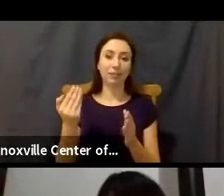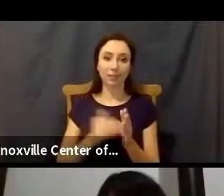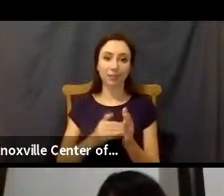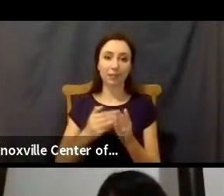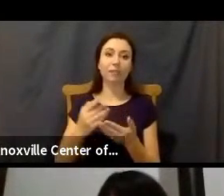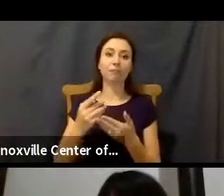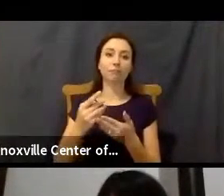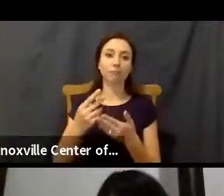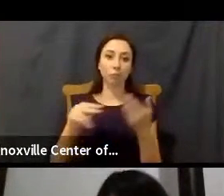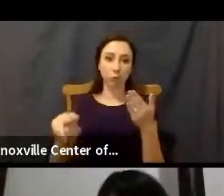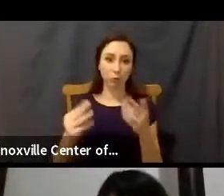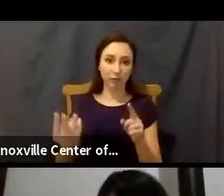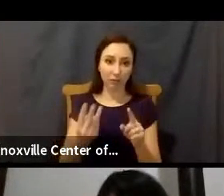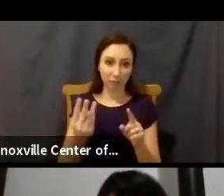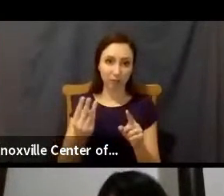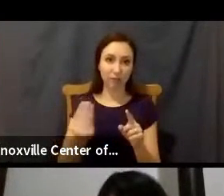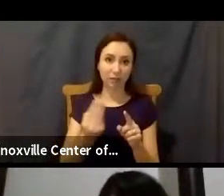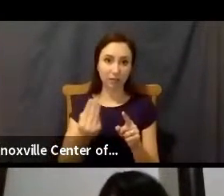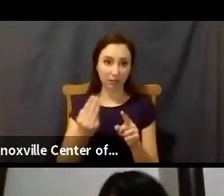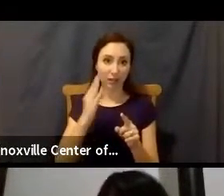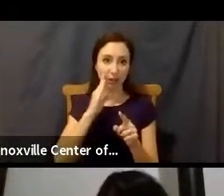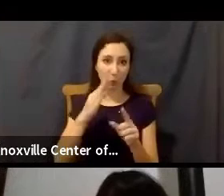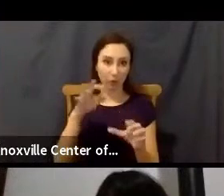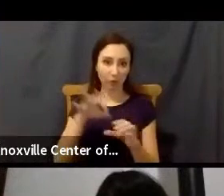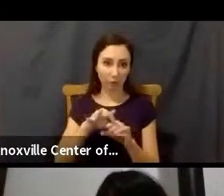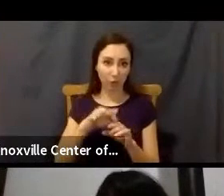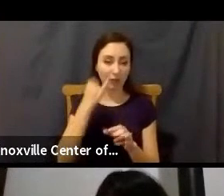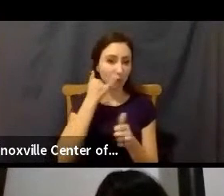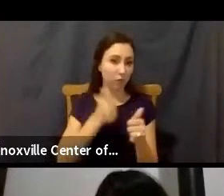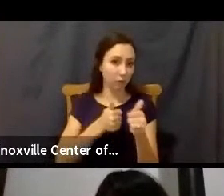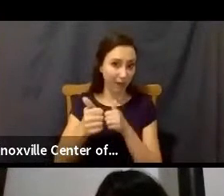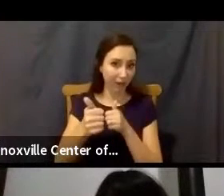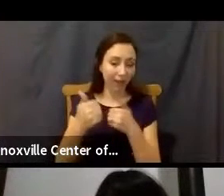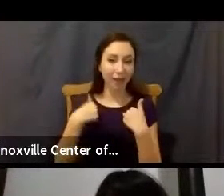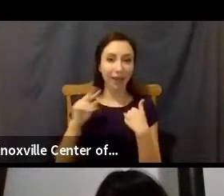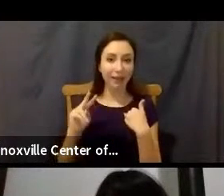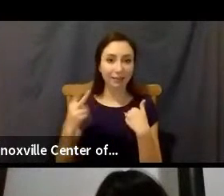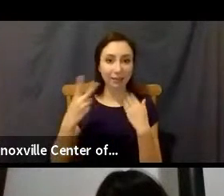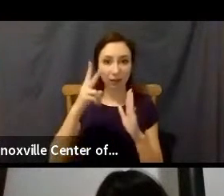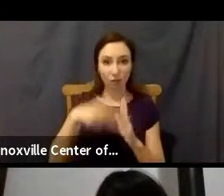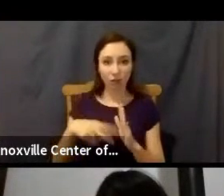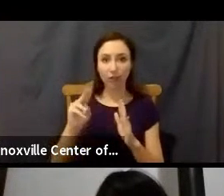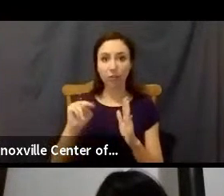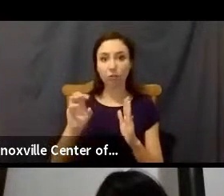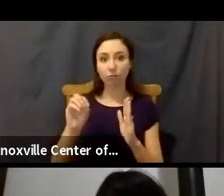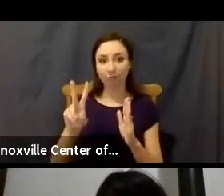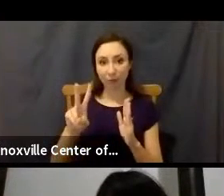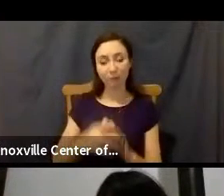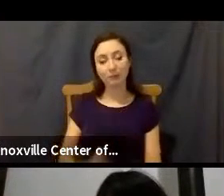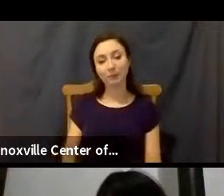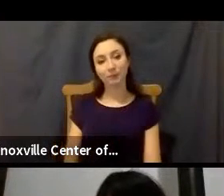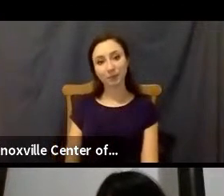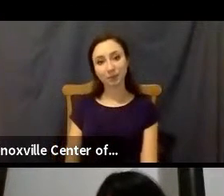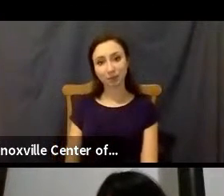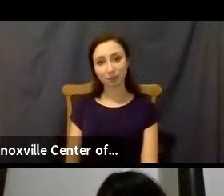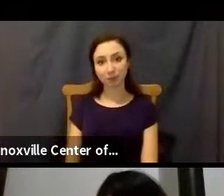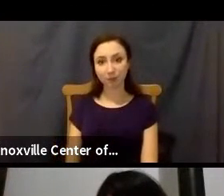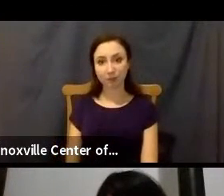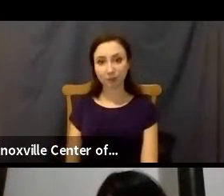it. And then if it passes, then it has a second reading in November.